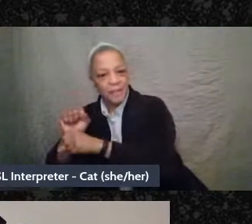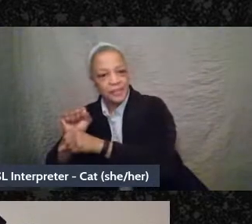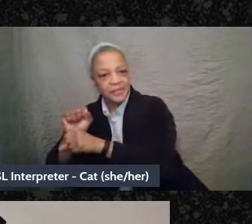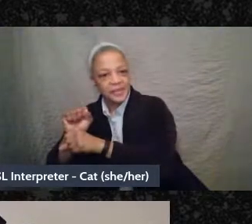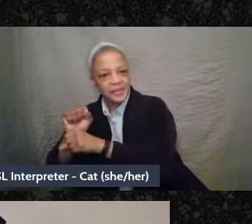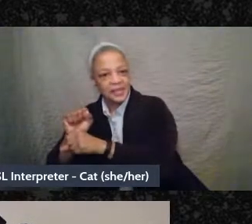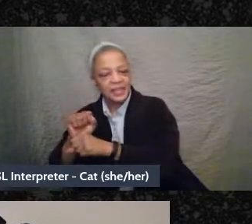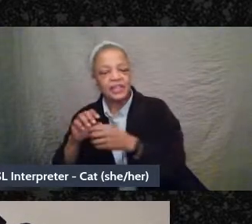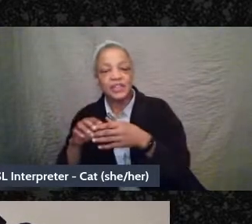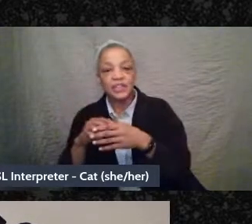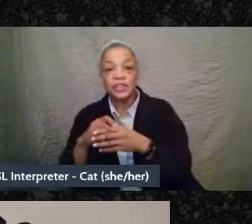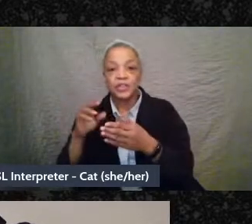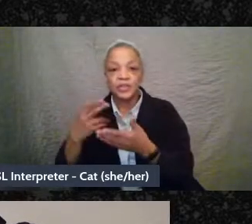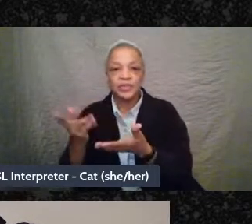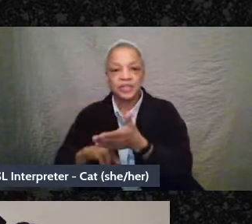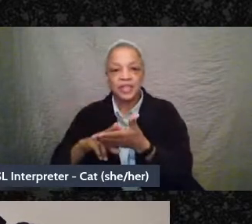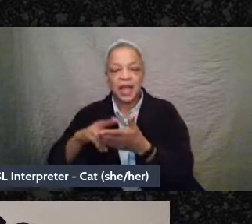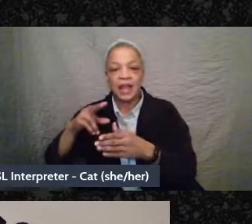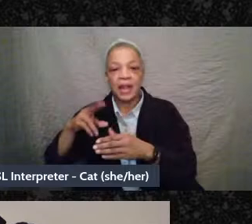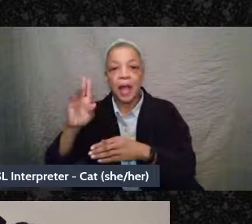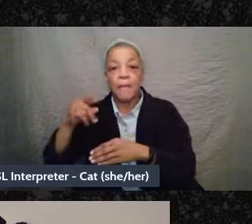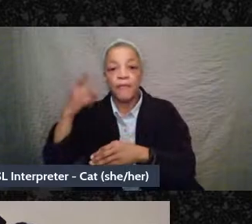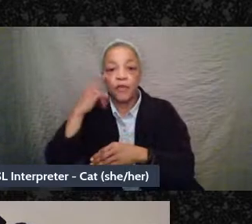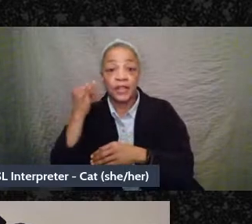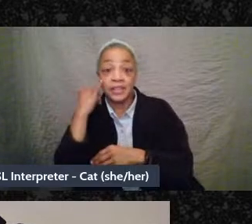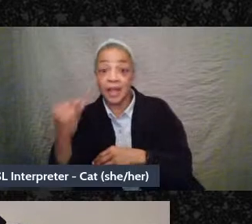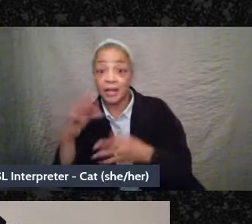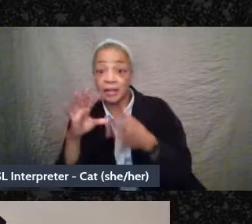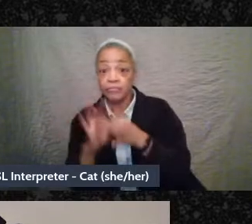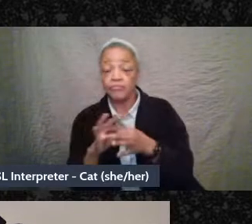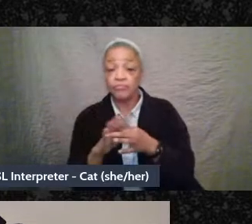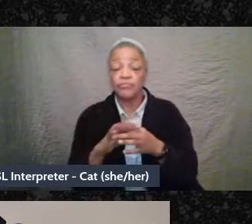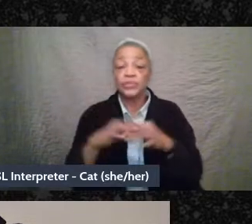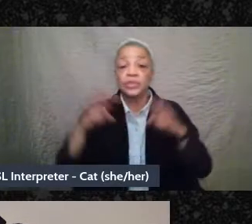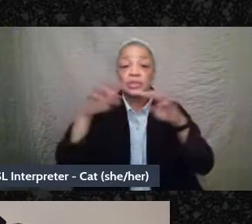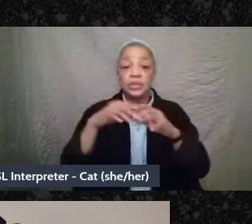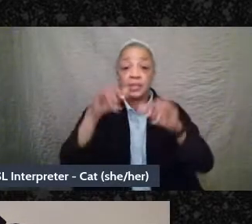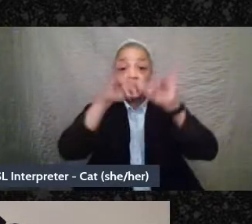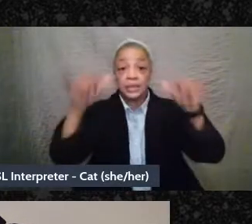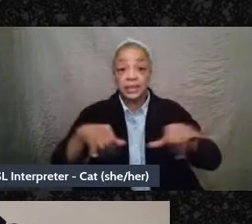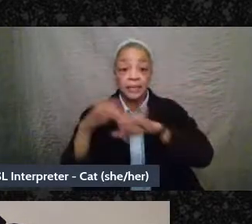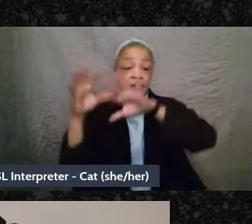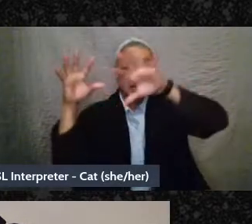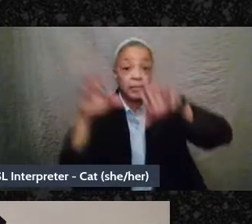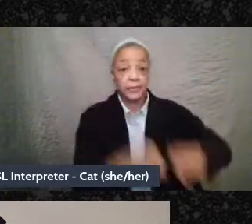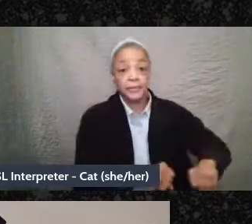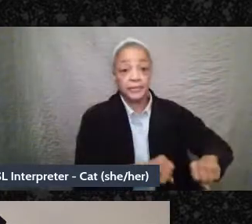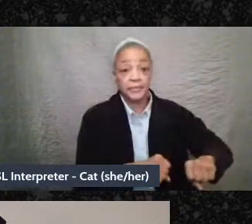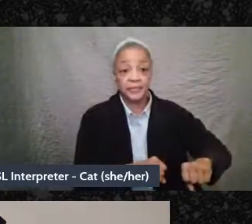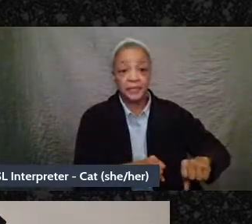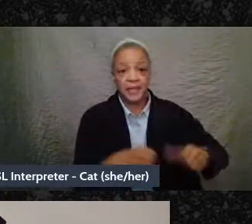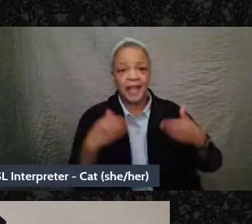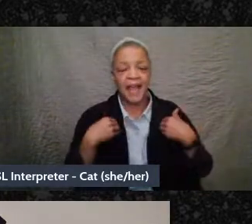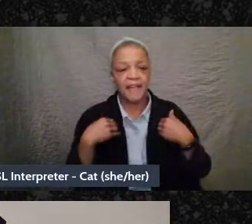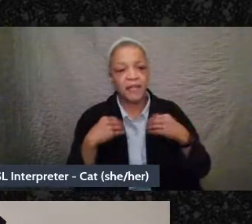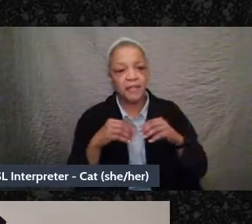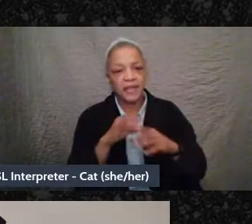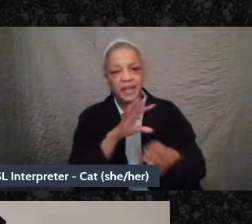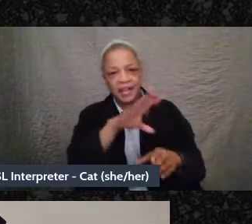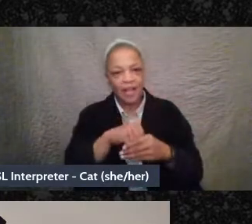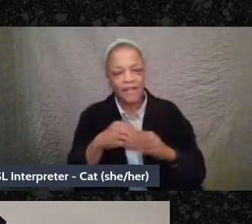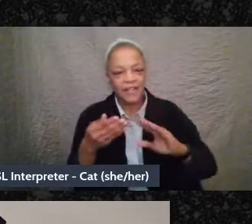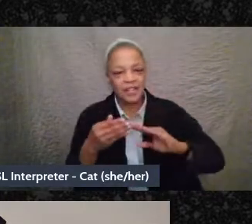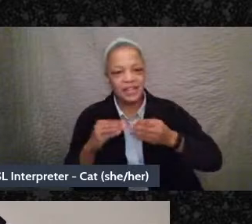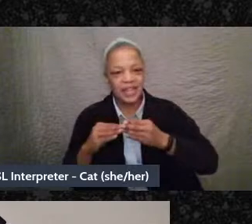abolition, right? So it's like finding these different entryways, and like some of it, like if I hadn't engaged in that city work at that level, I wouldn't have